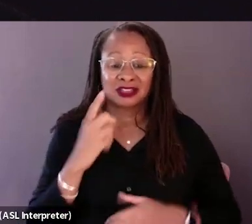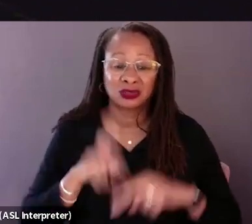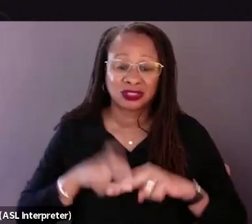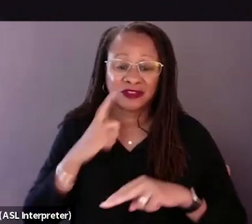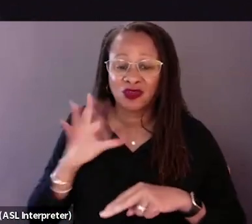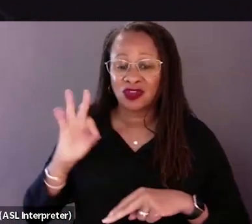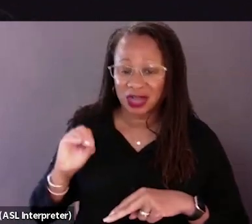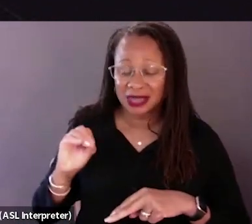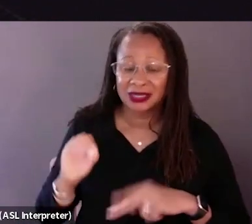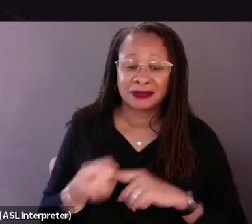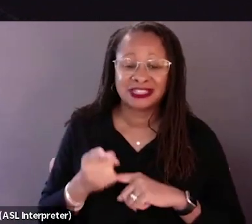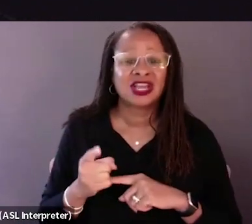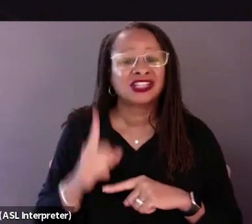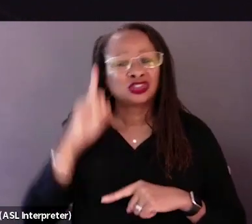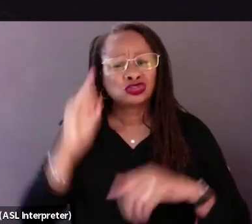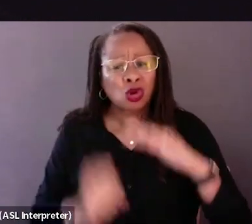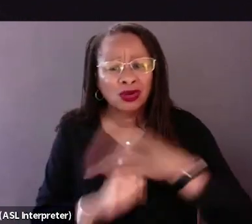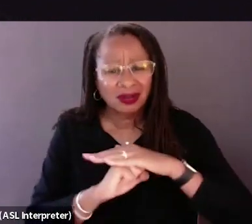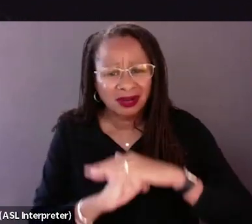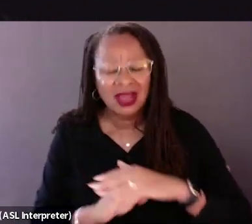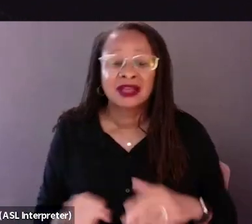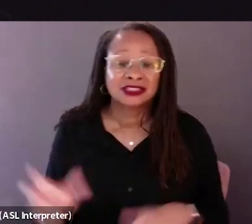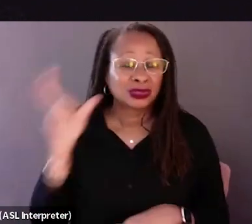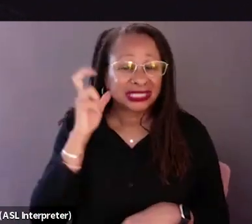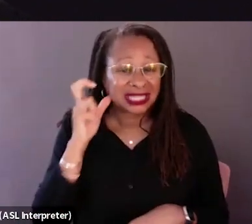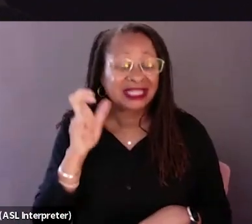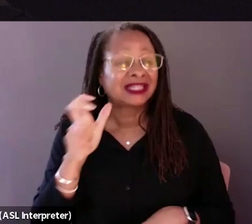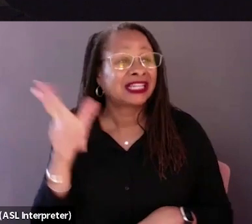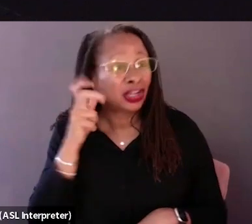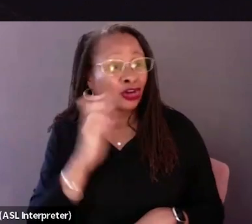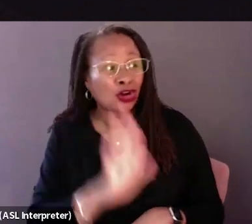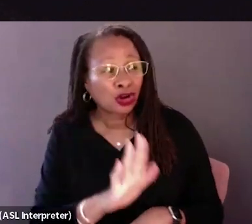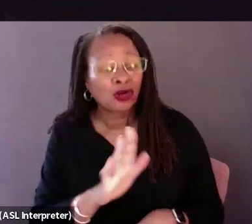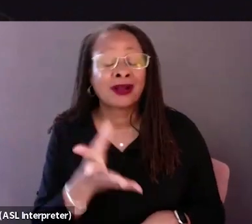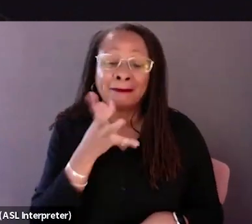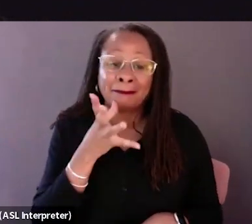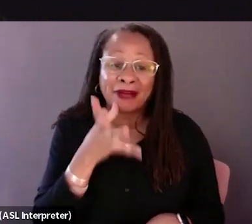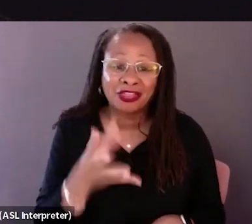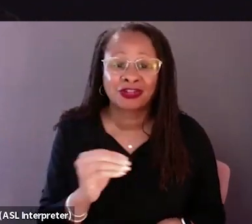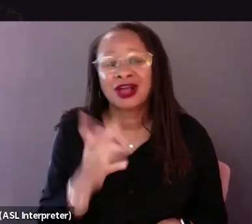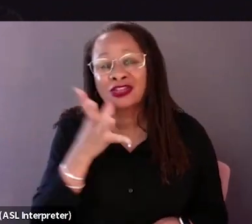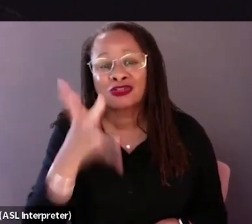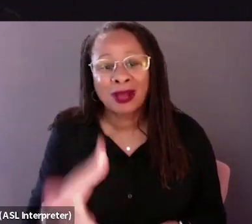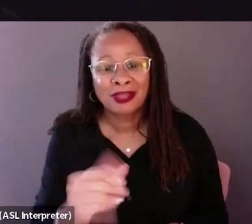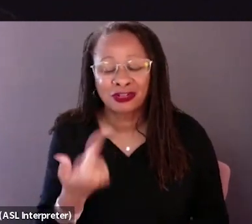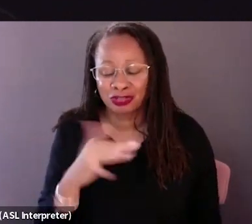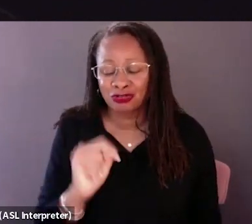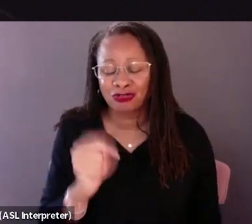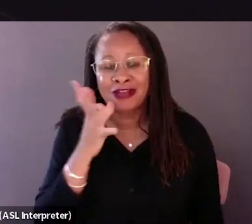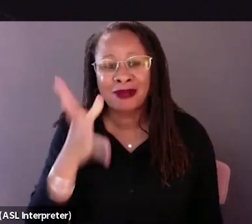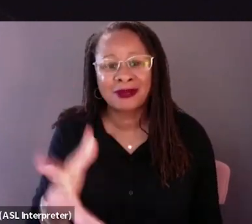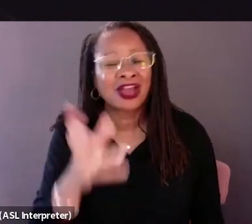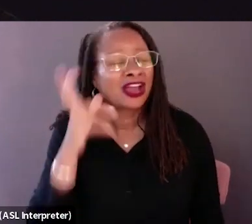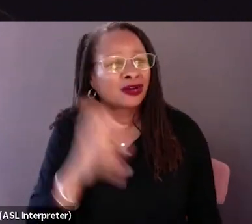had the stroke, to sit for 90 minutes and just hear their mother, their grandmother, their great grandmother speak, it was very, very emotional